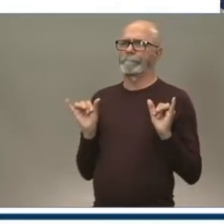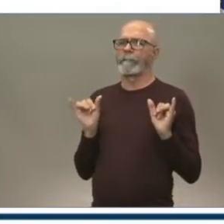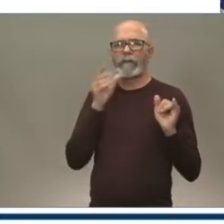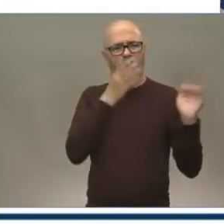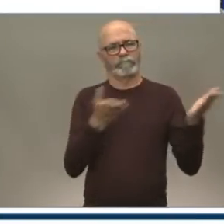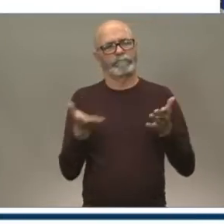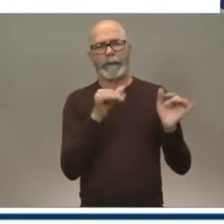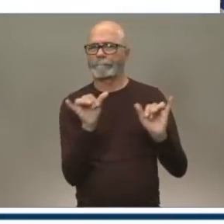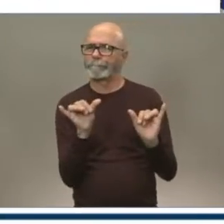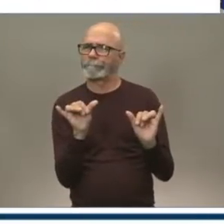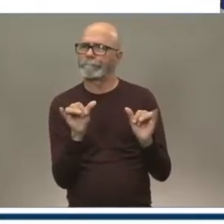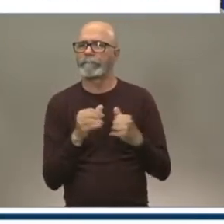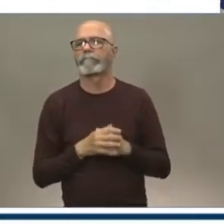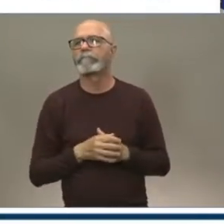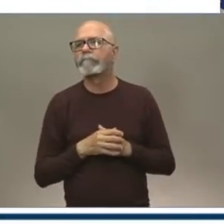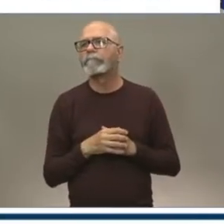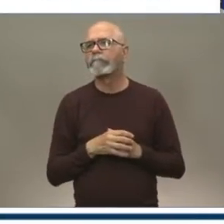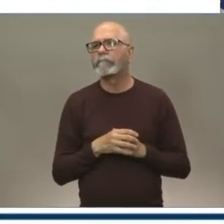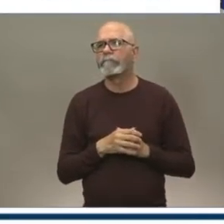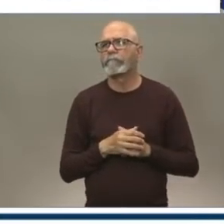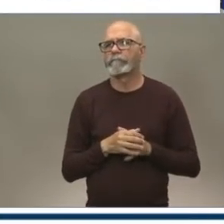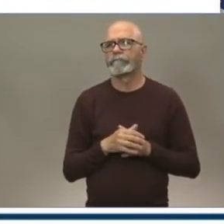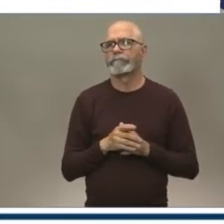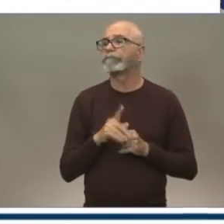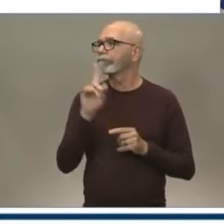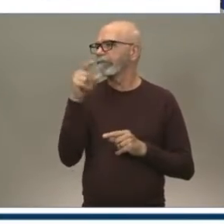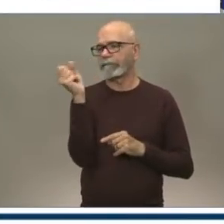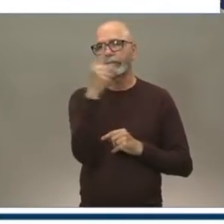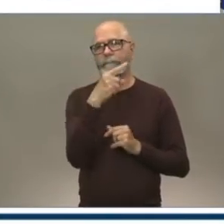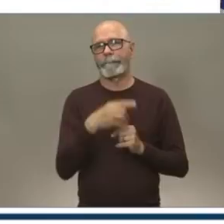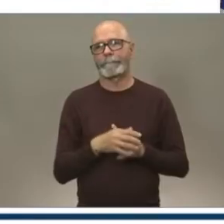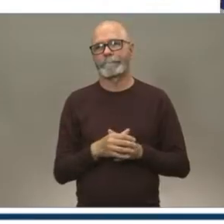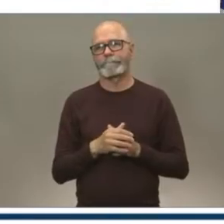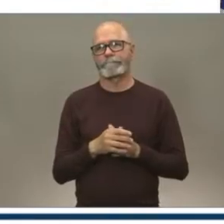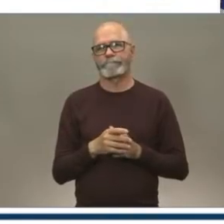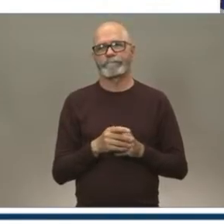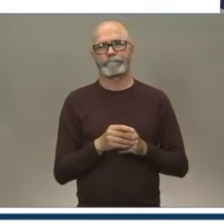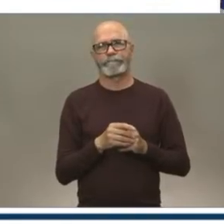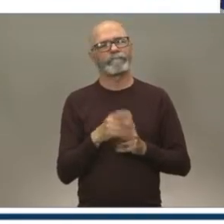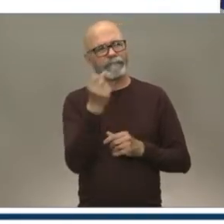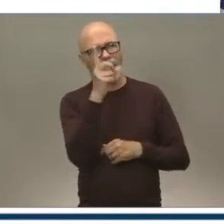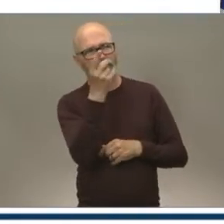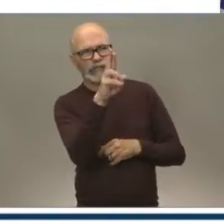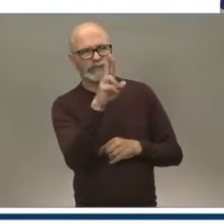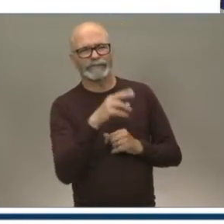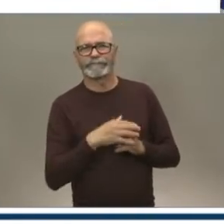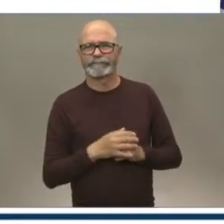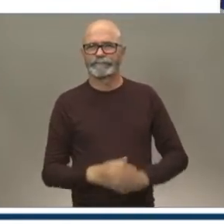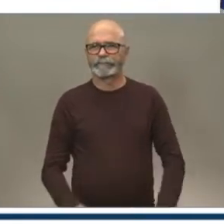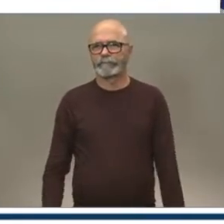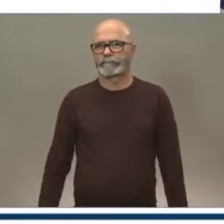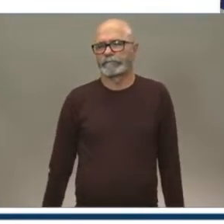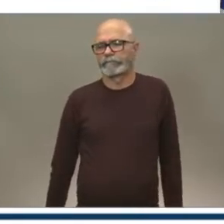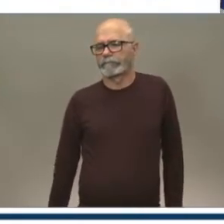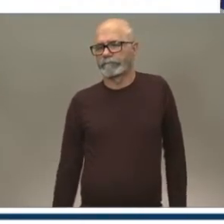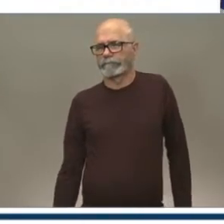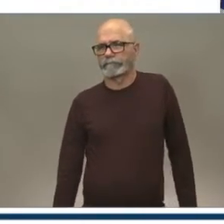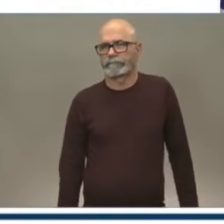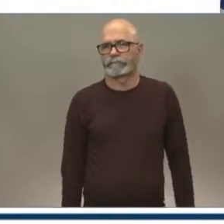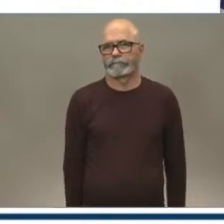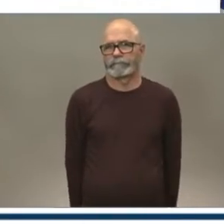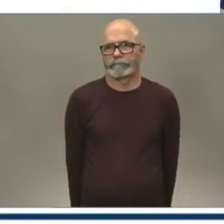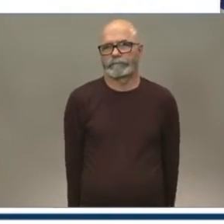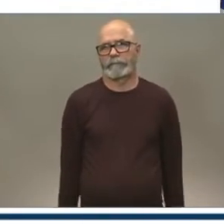follow-up. Thank you. I'm wondering, Dr. Strang, at what point will the province be reporting that cases are presumptive variants